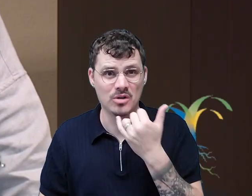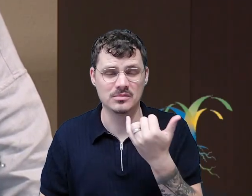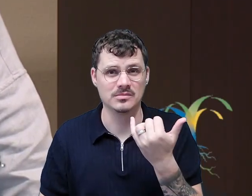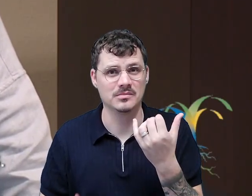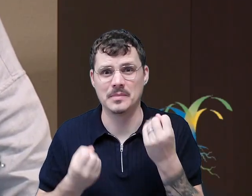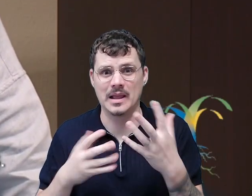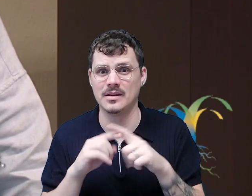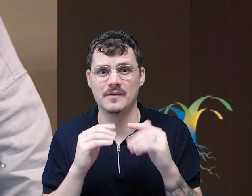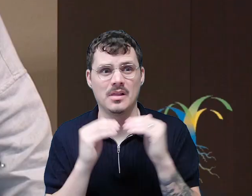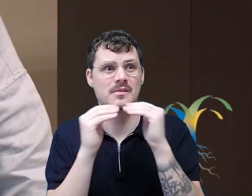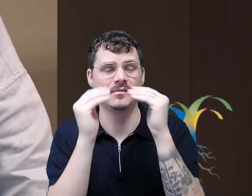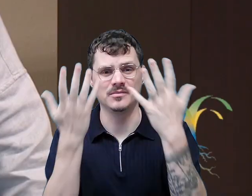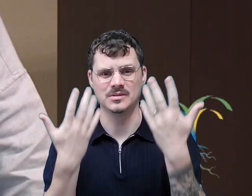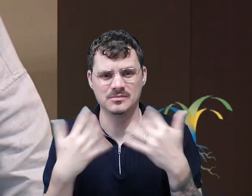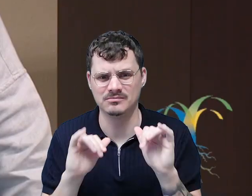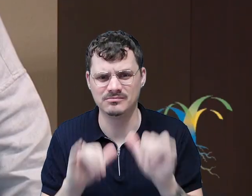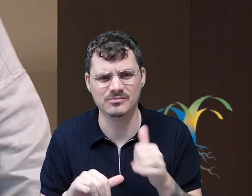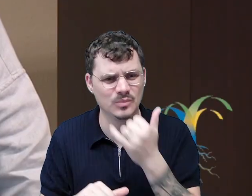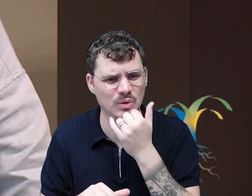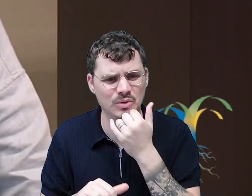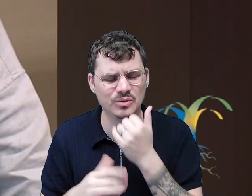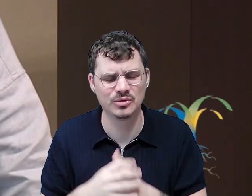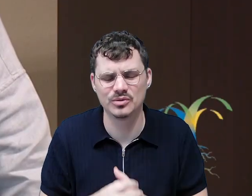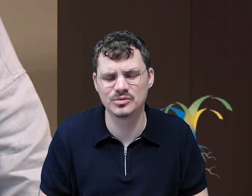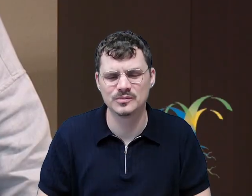Yeah, it's wrong on so many levels.